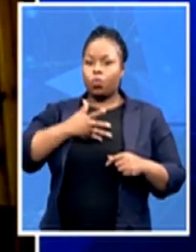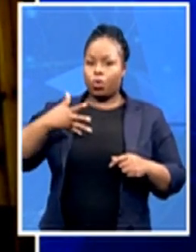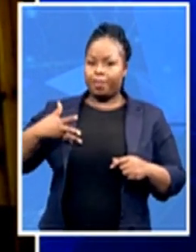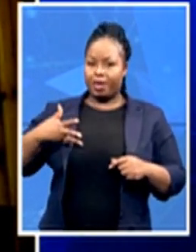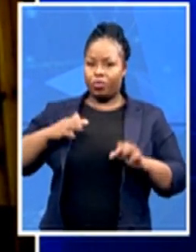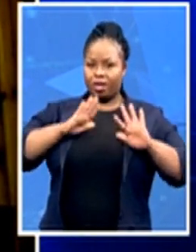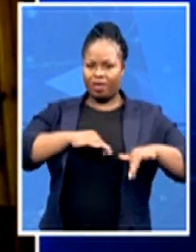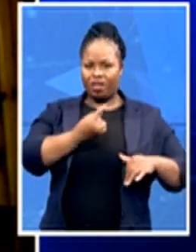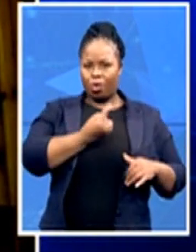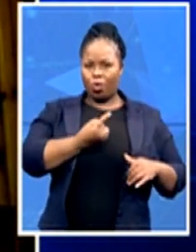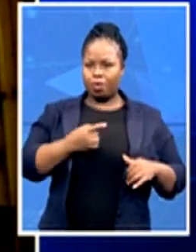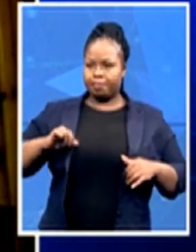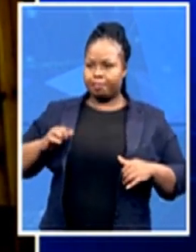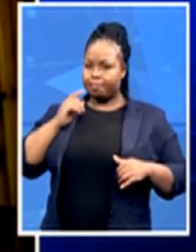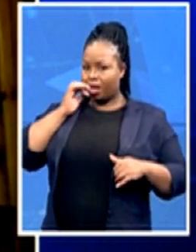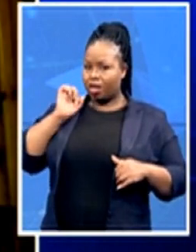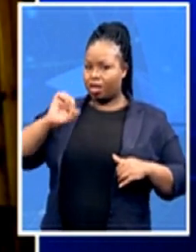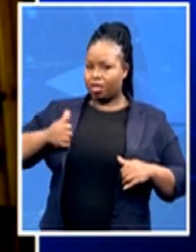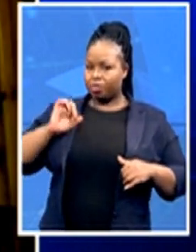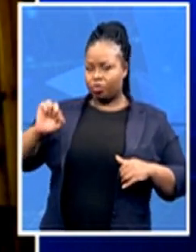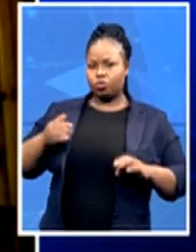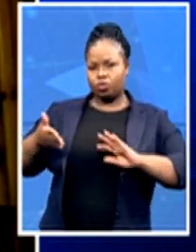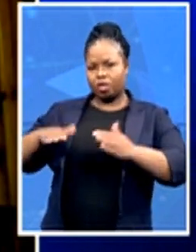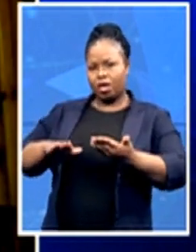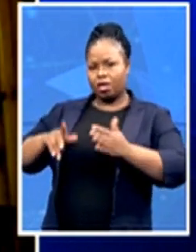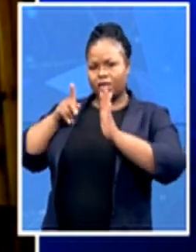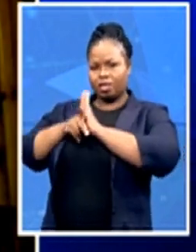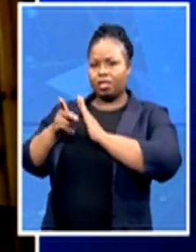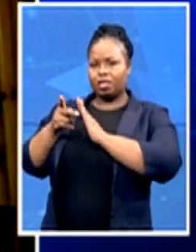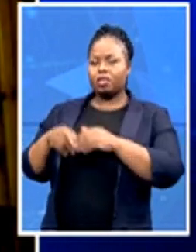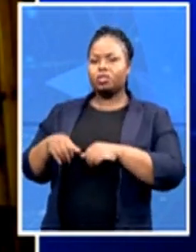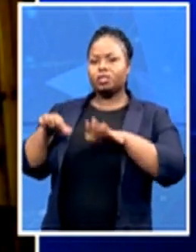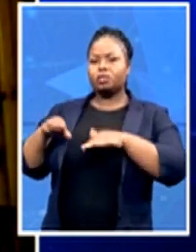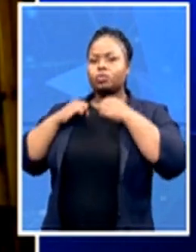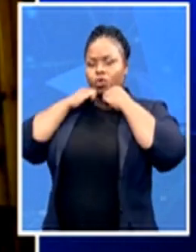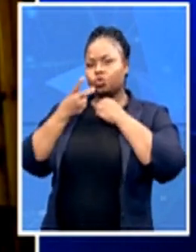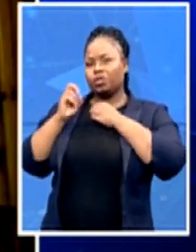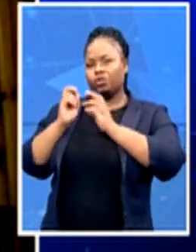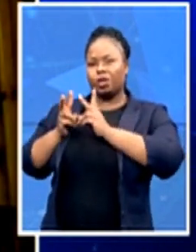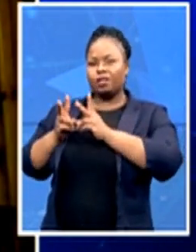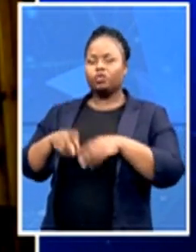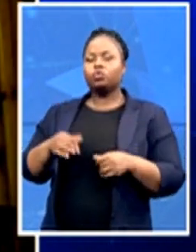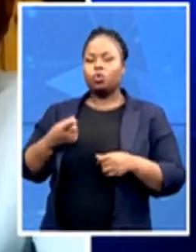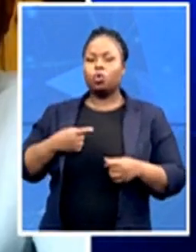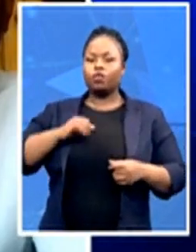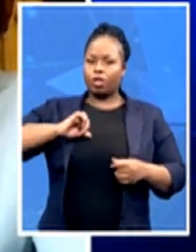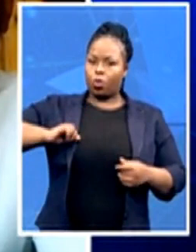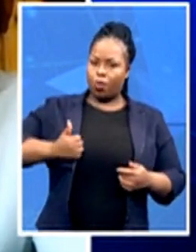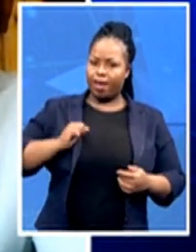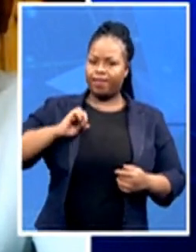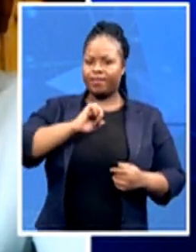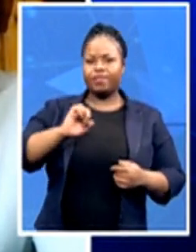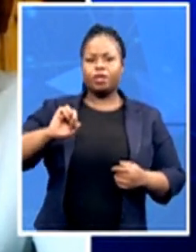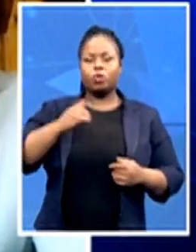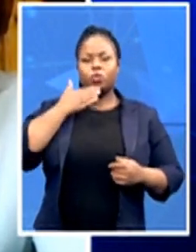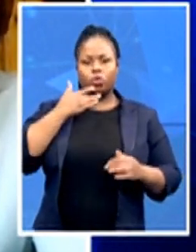2012. We represent the widows and their families. So that is the extent of our instructions in the matters. So over